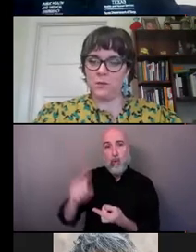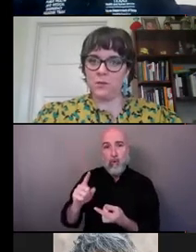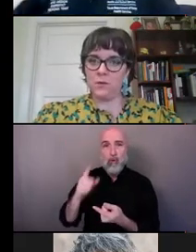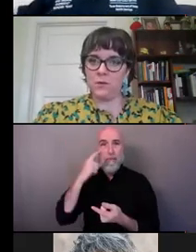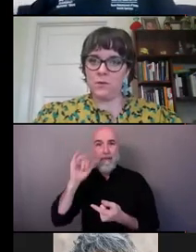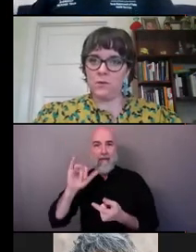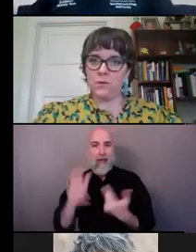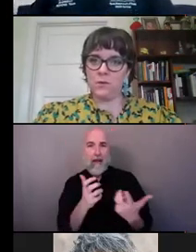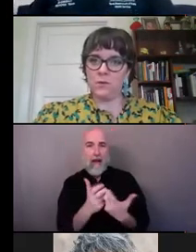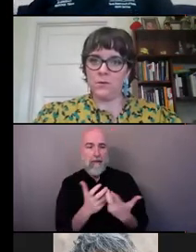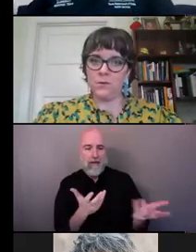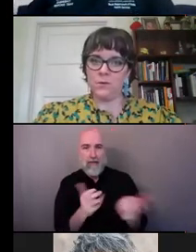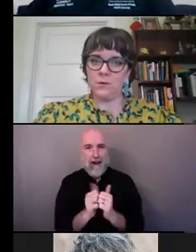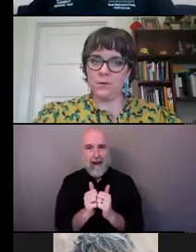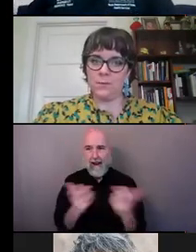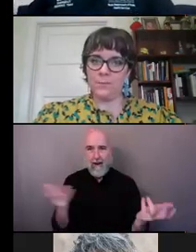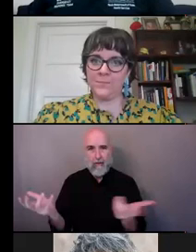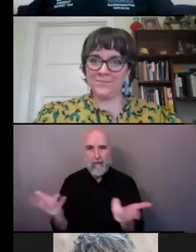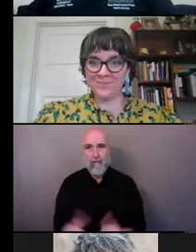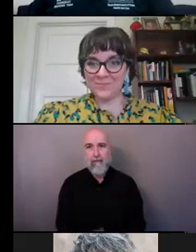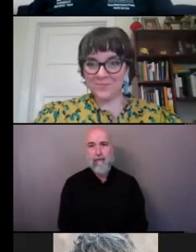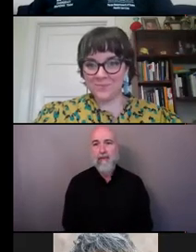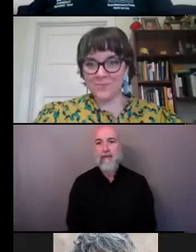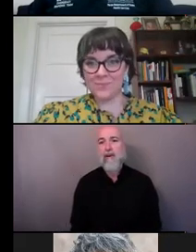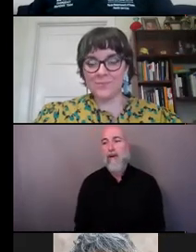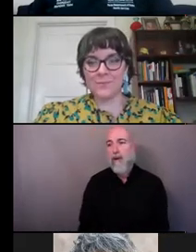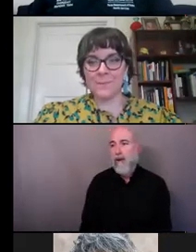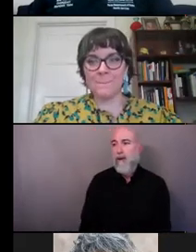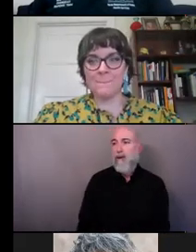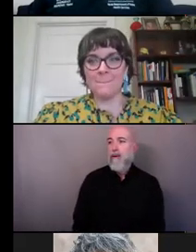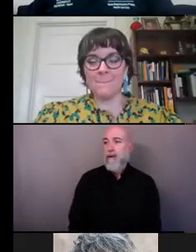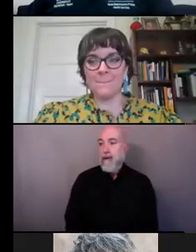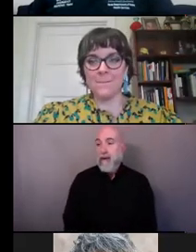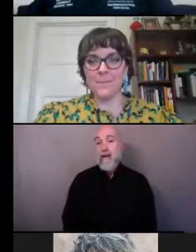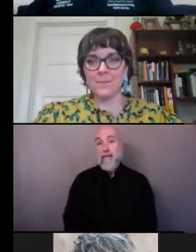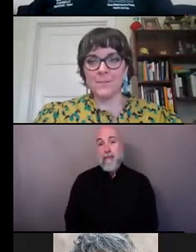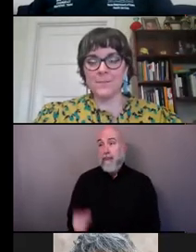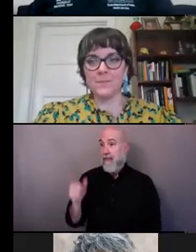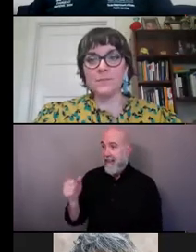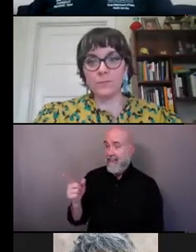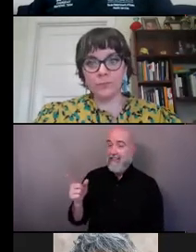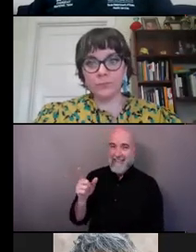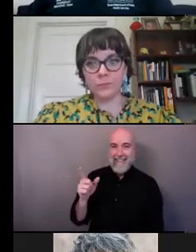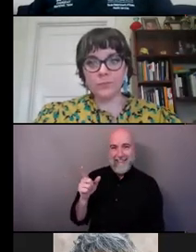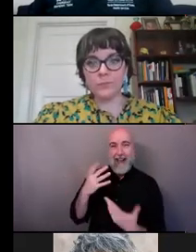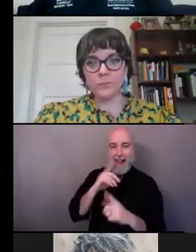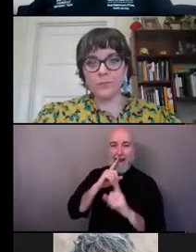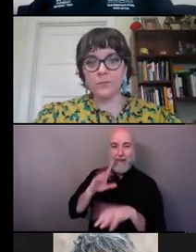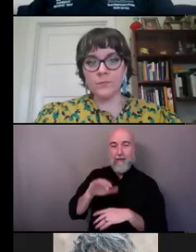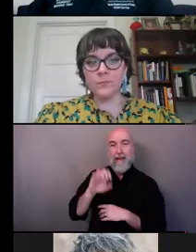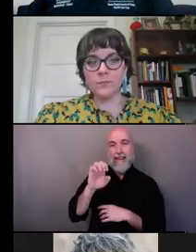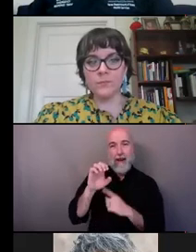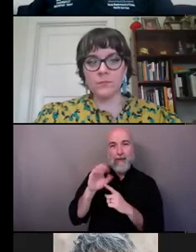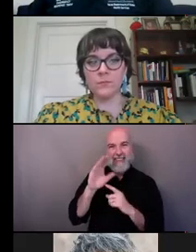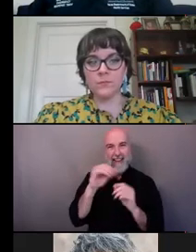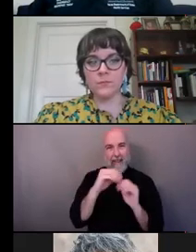accommodation? All right. This is also addressed by the EEOC in their